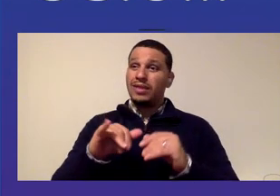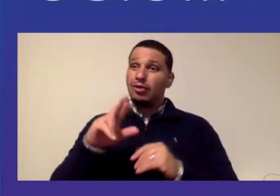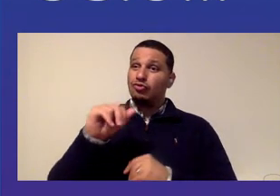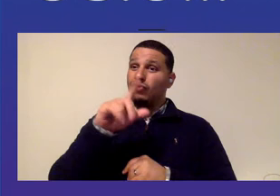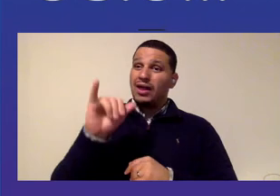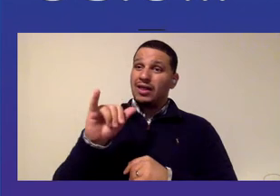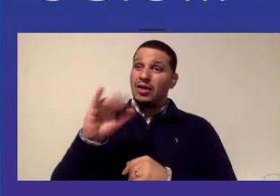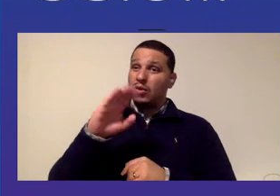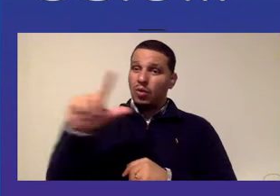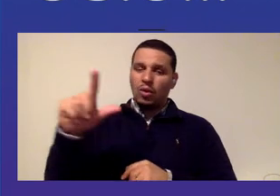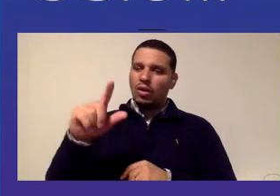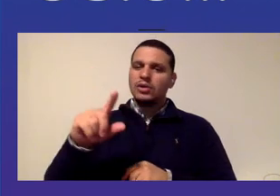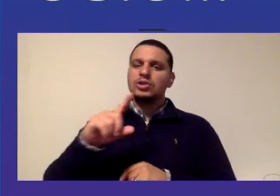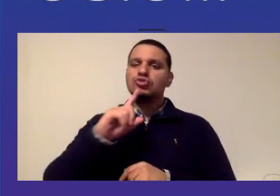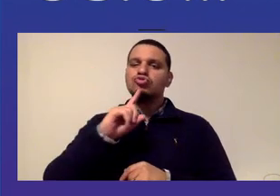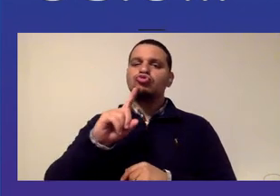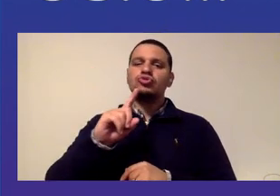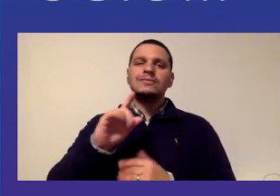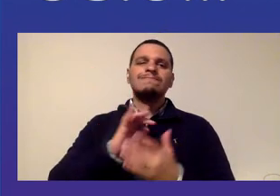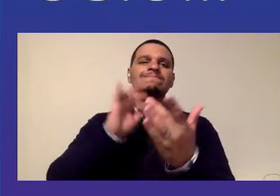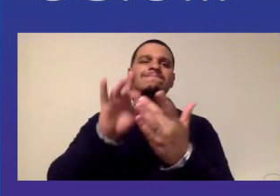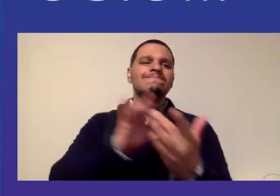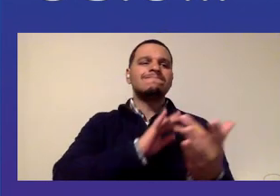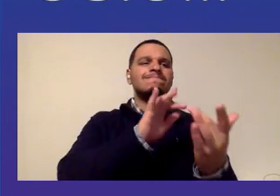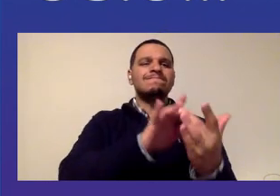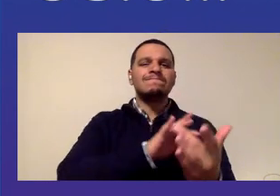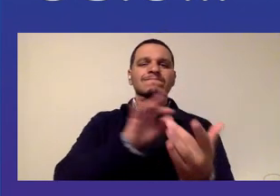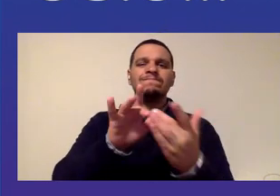reaching out to the collective body.